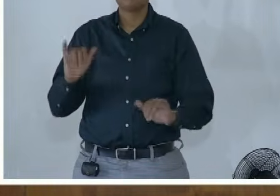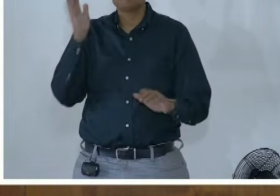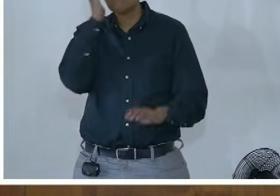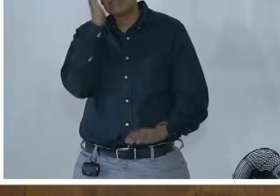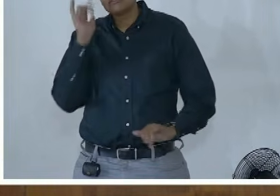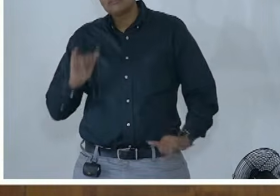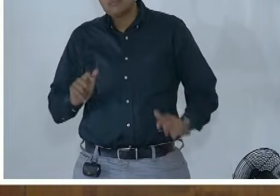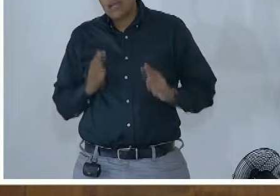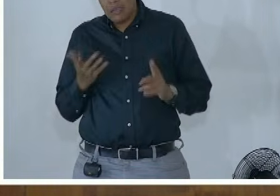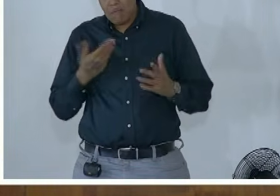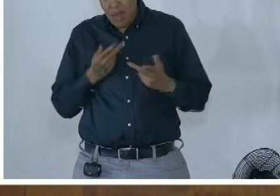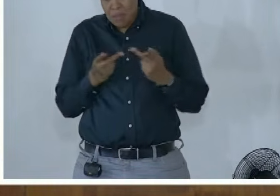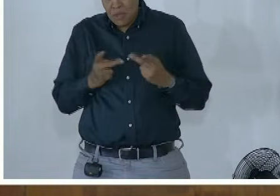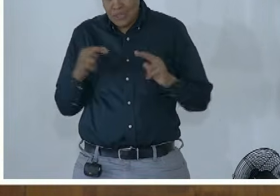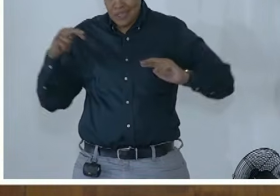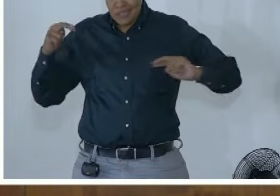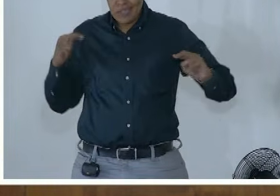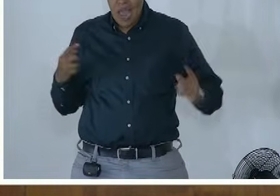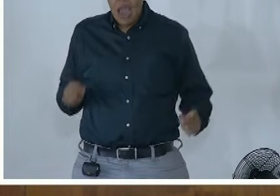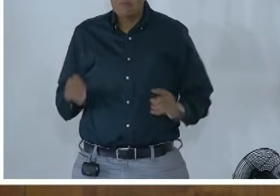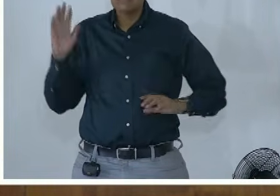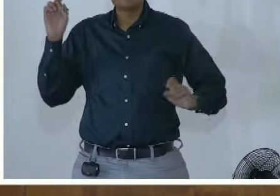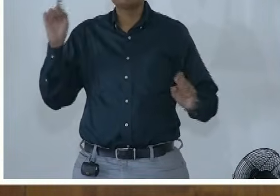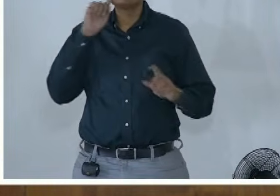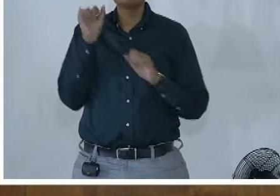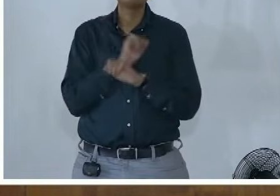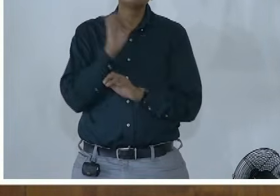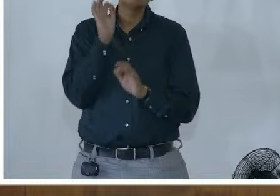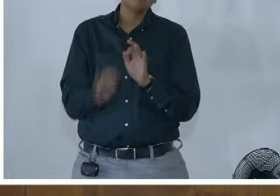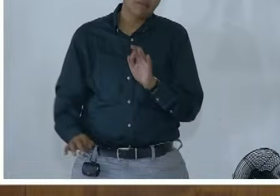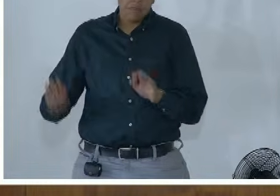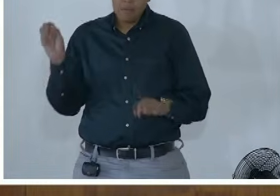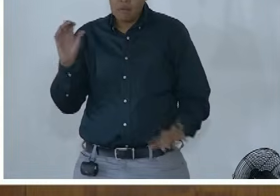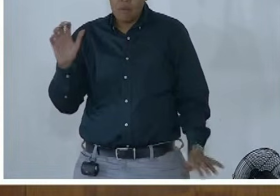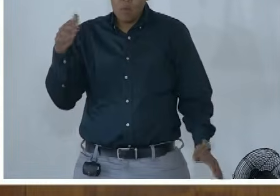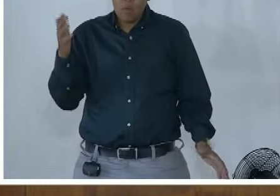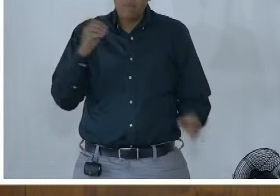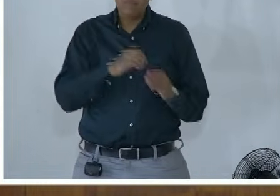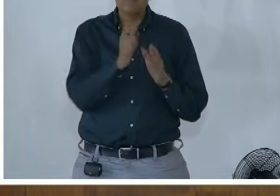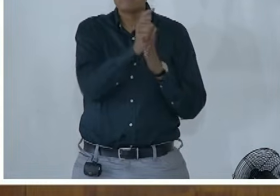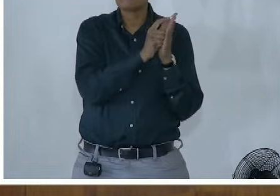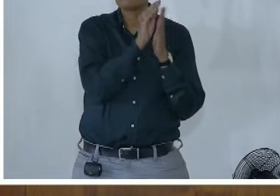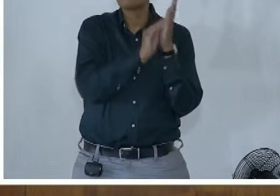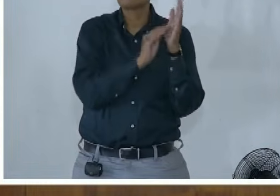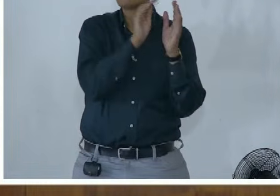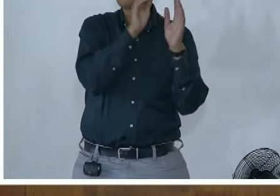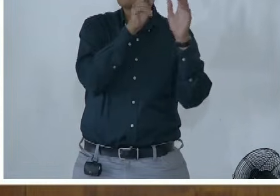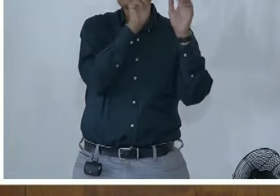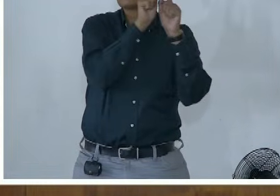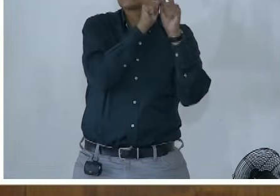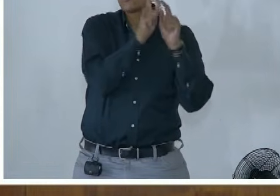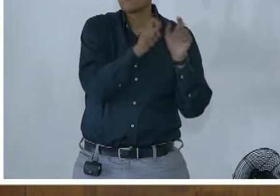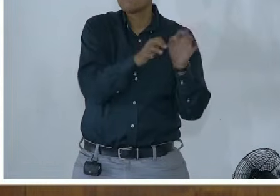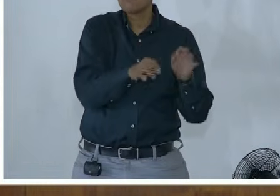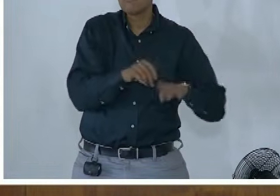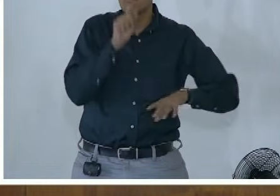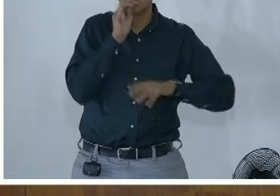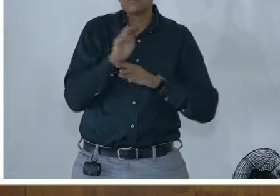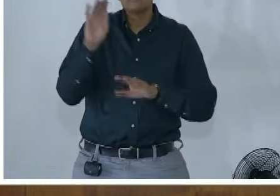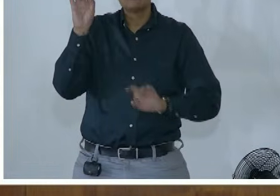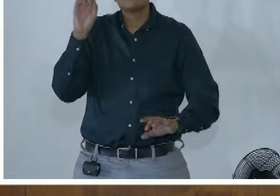And my position, Mr. Speaker, is very simple. In legal terminology, as the Minister would